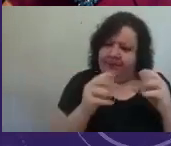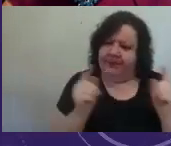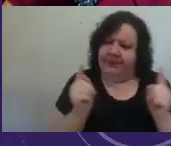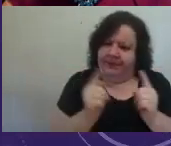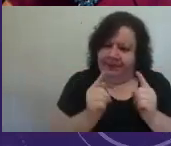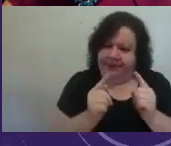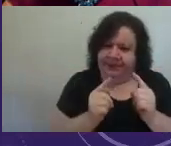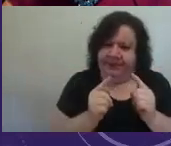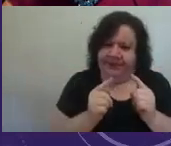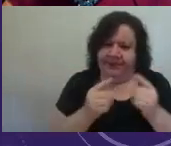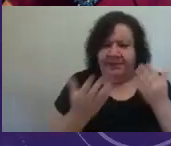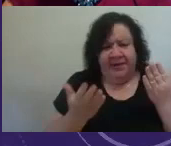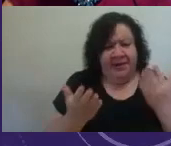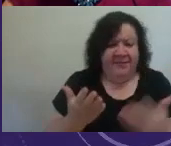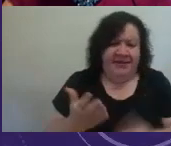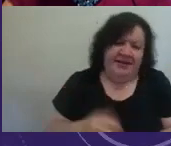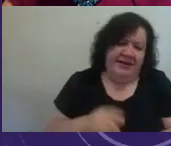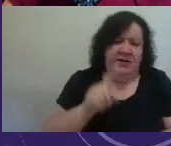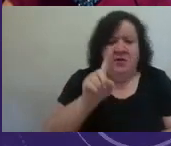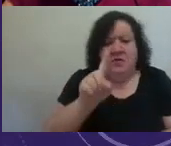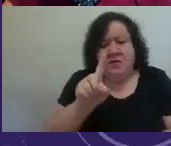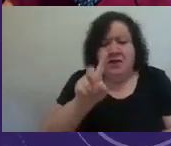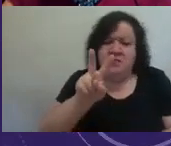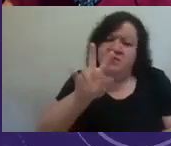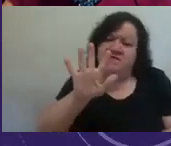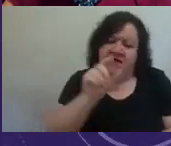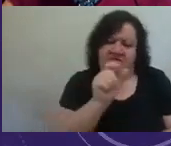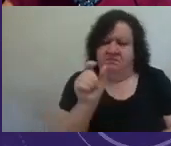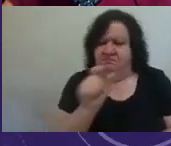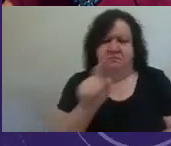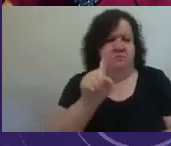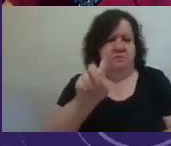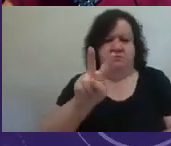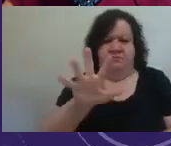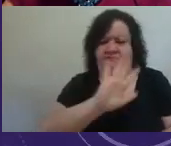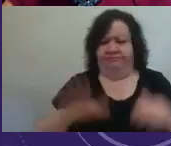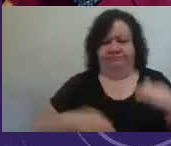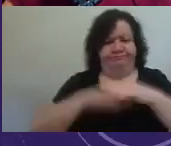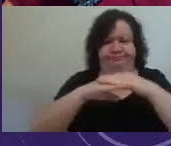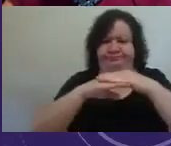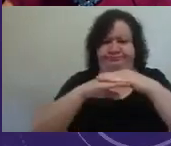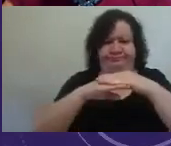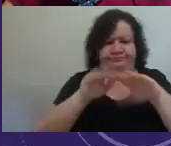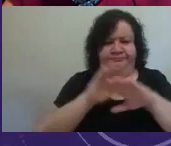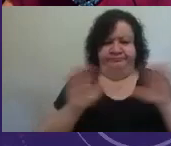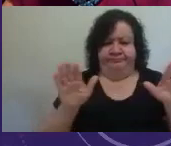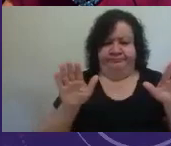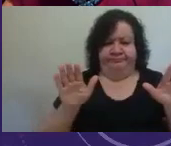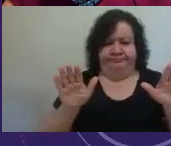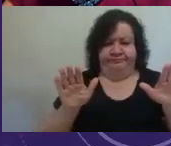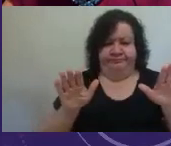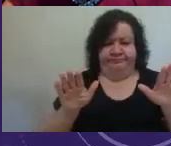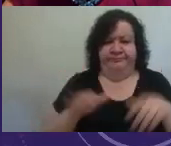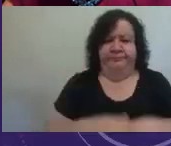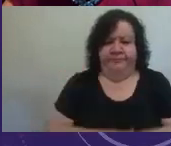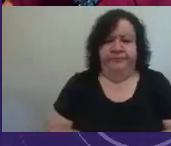about 125. Also, most social media platforms will cut off alt text around